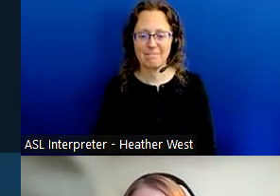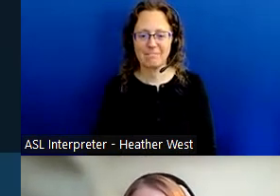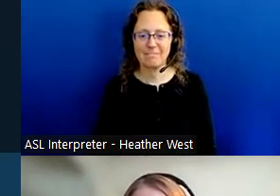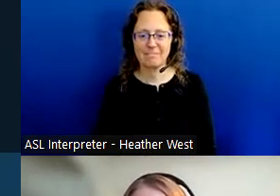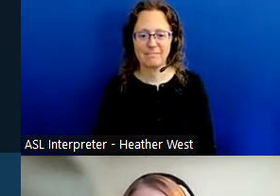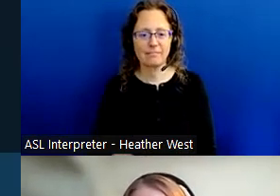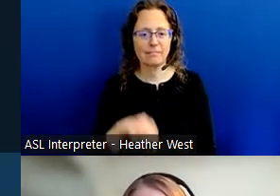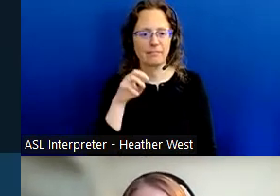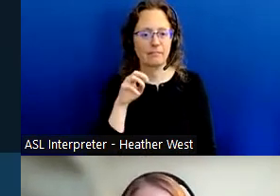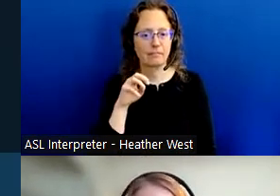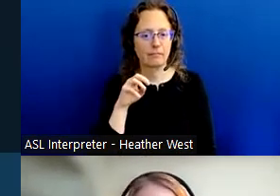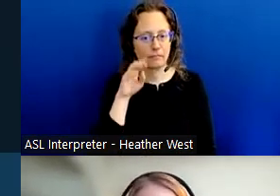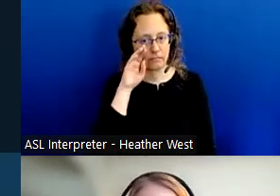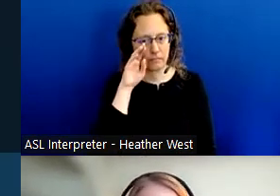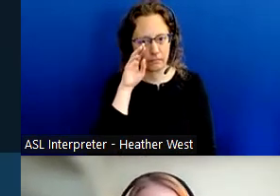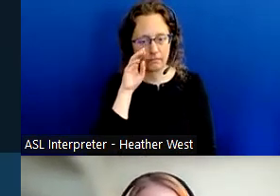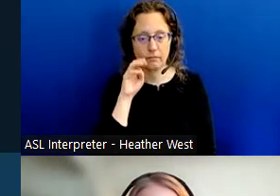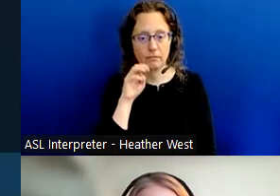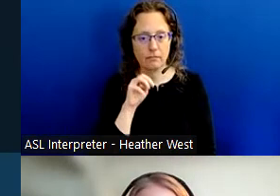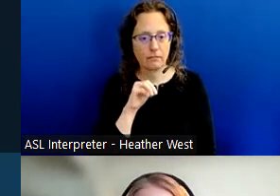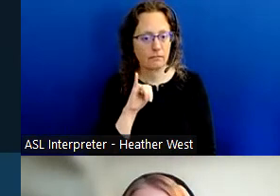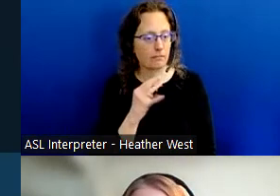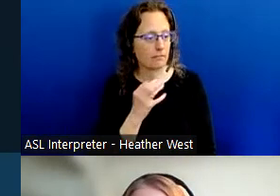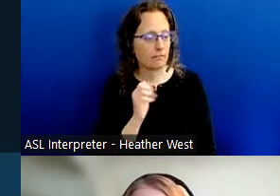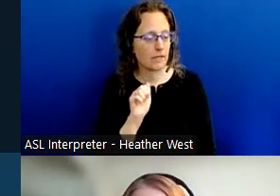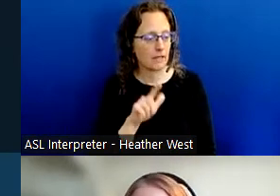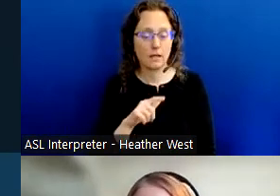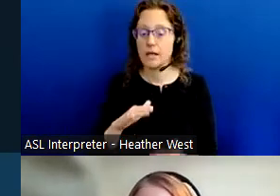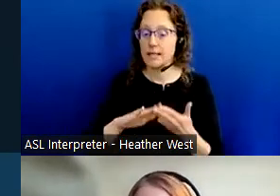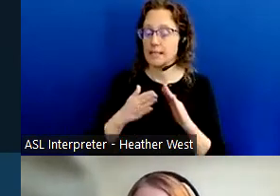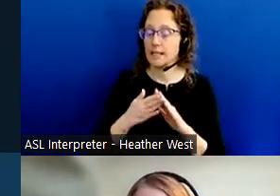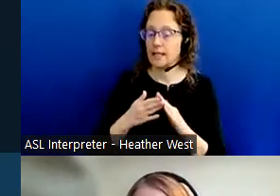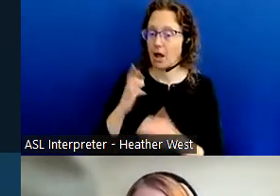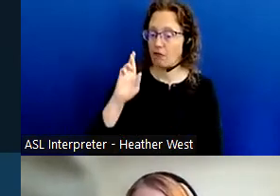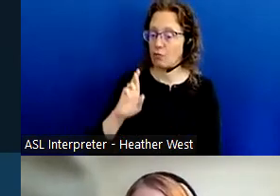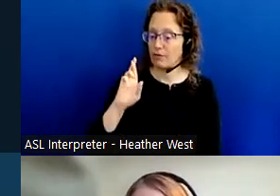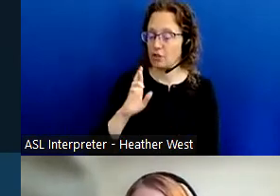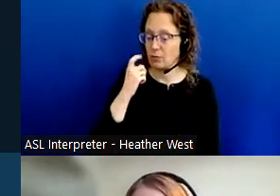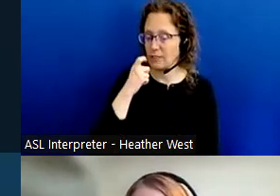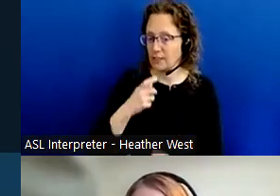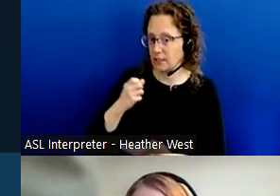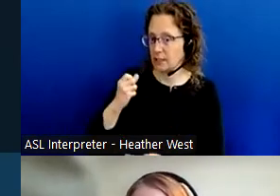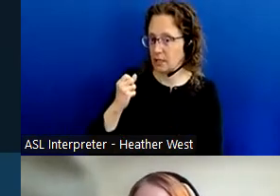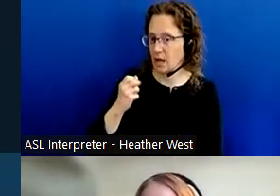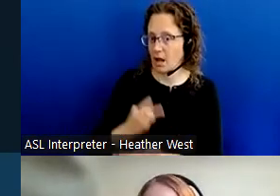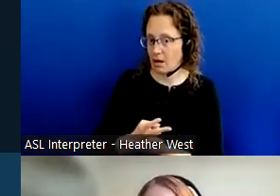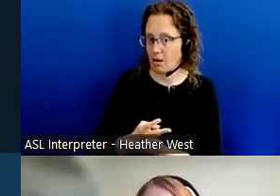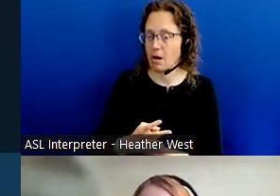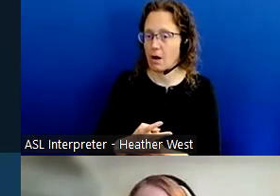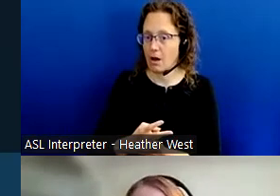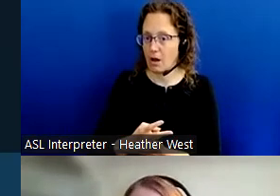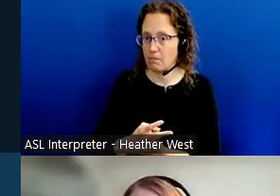Miguel Lujano has a question. The City of Riverside has recently approved a development project for a 64-unit